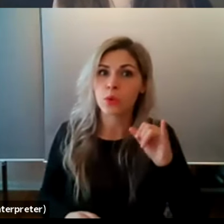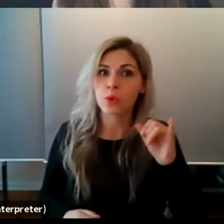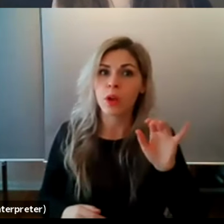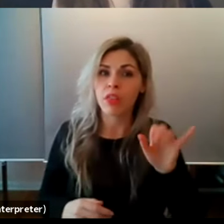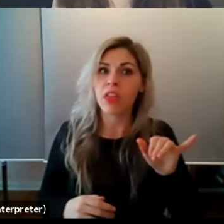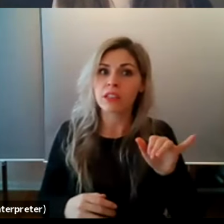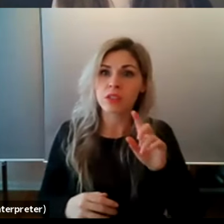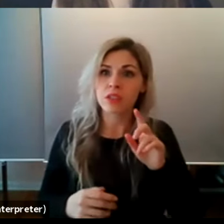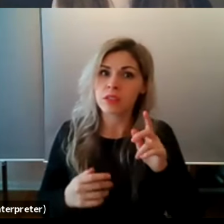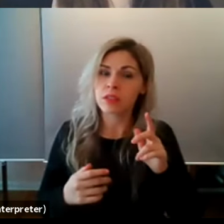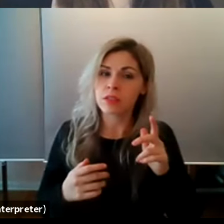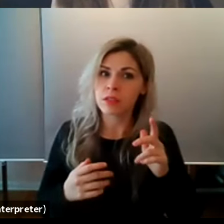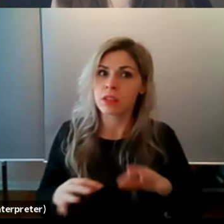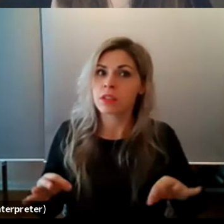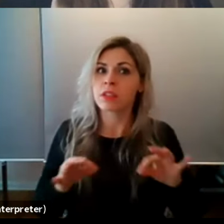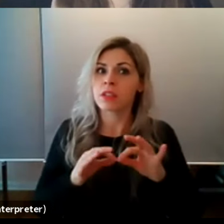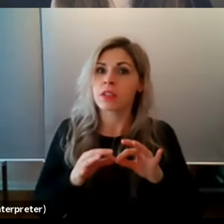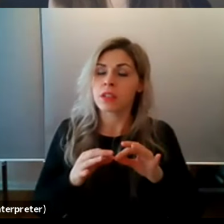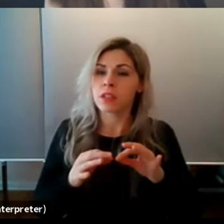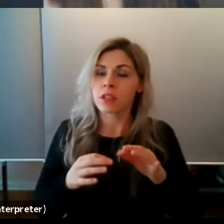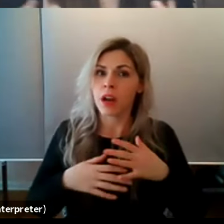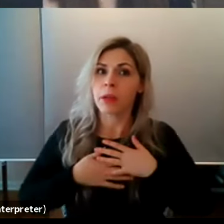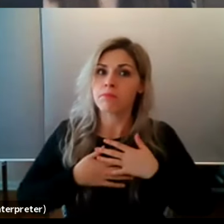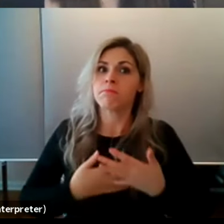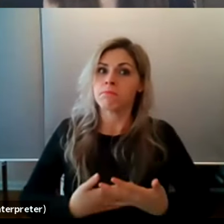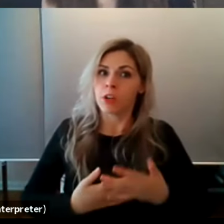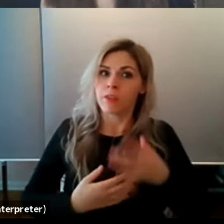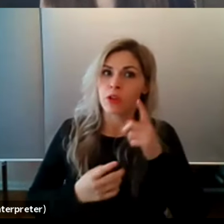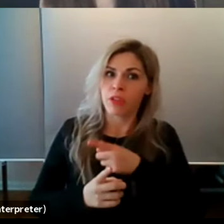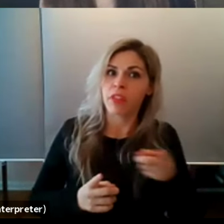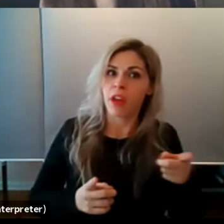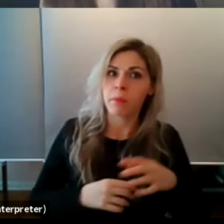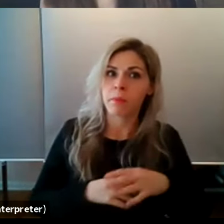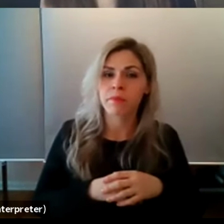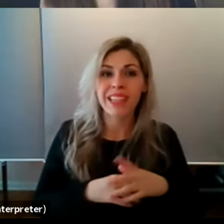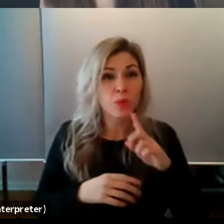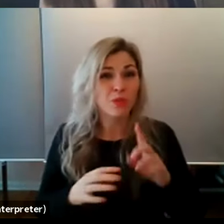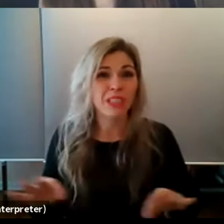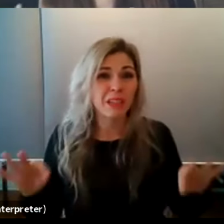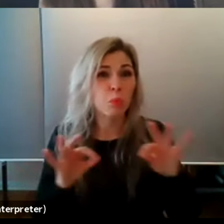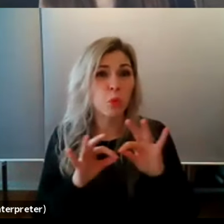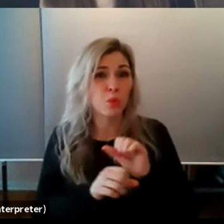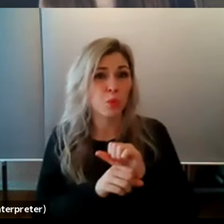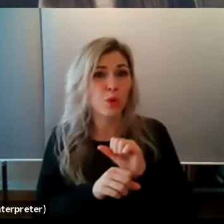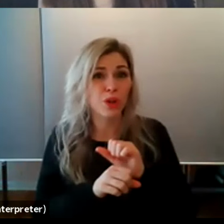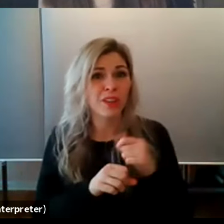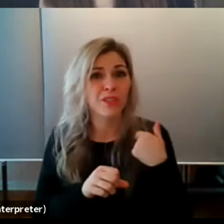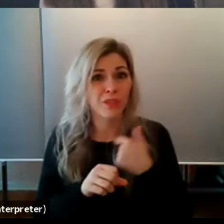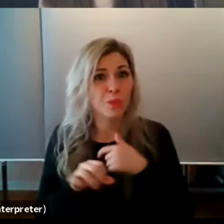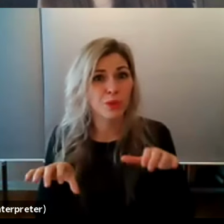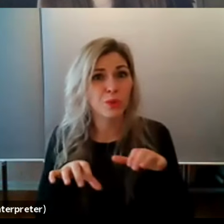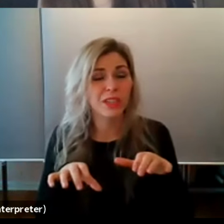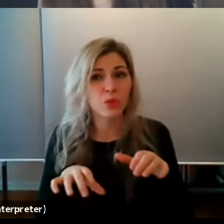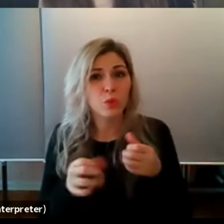them. So I think this is a really important thing that we are doing here to enable people